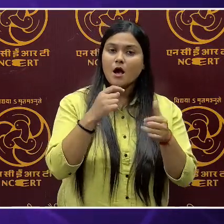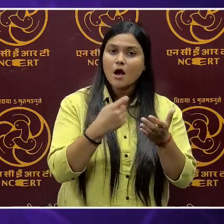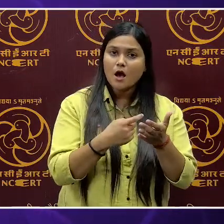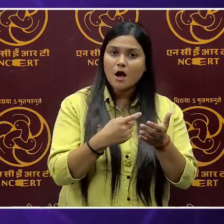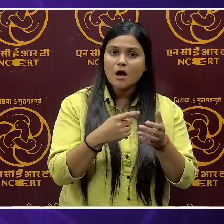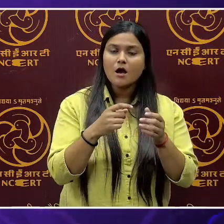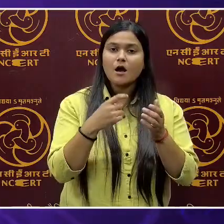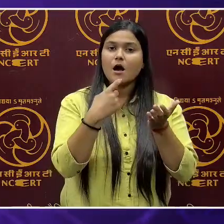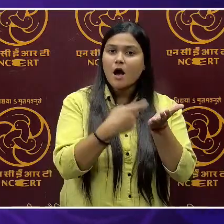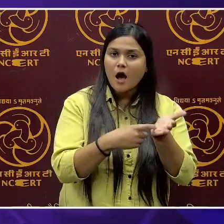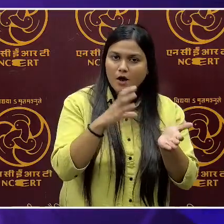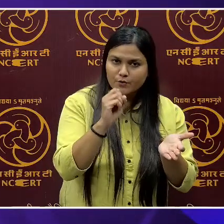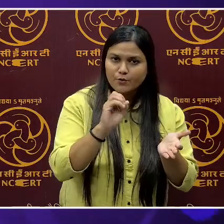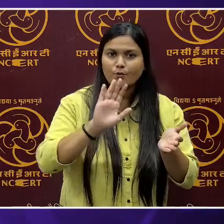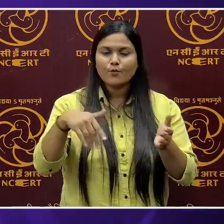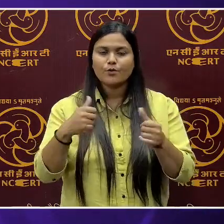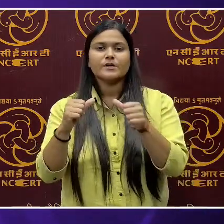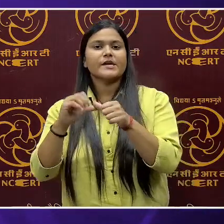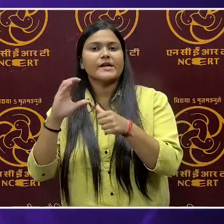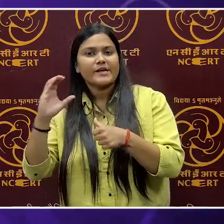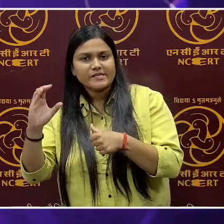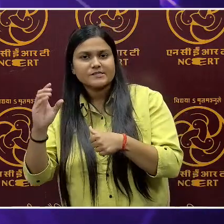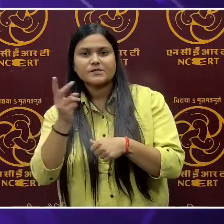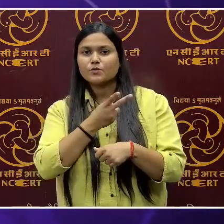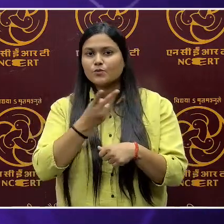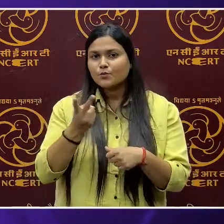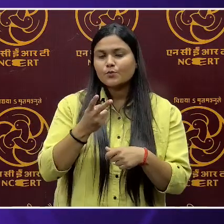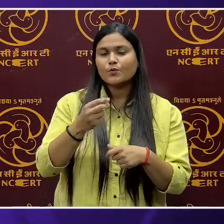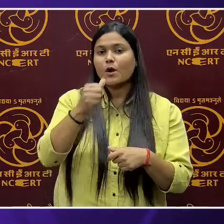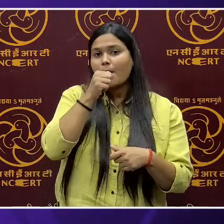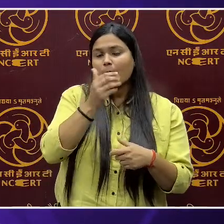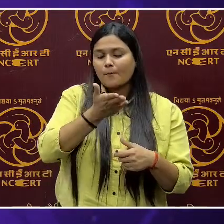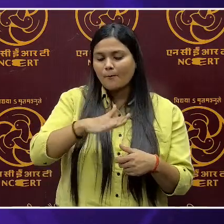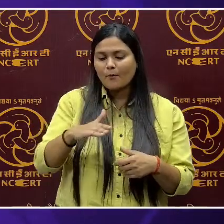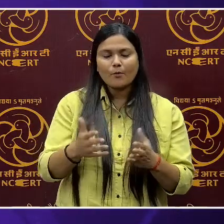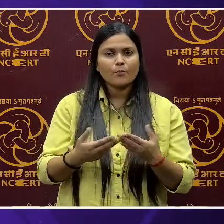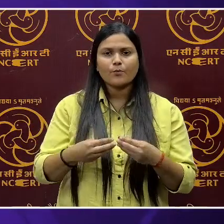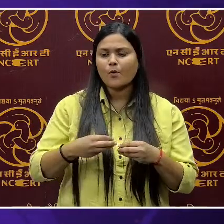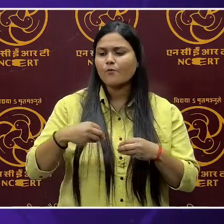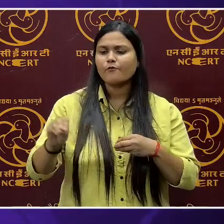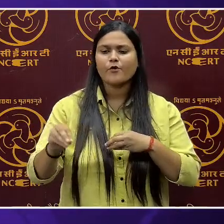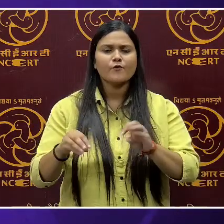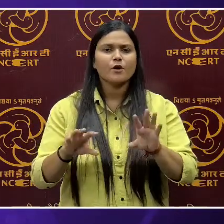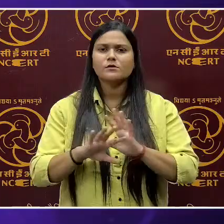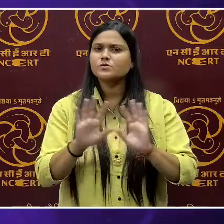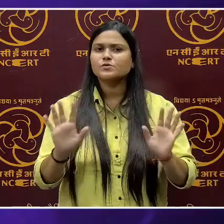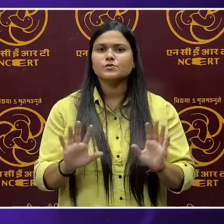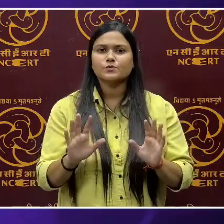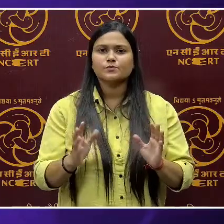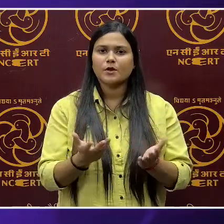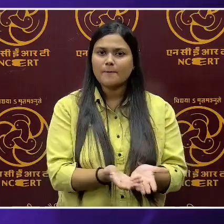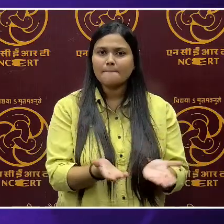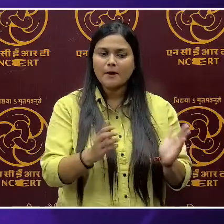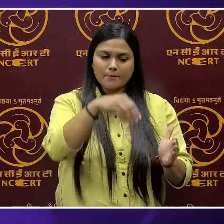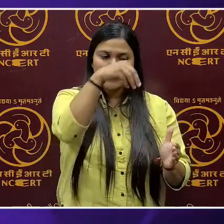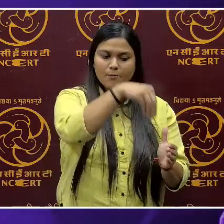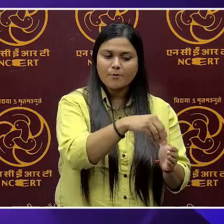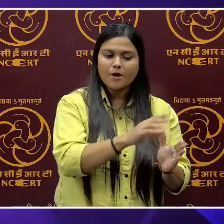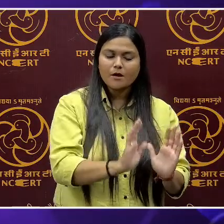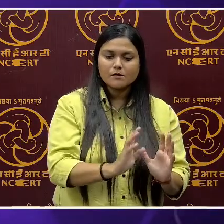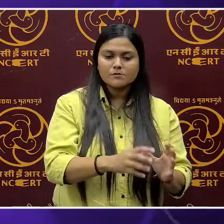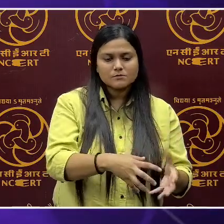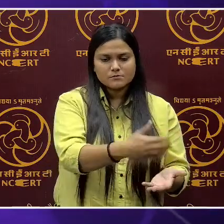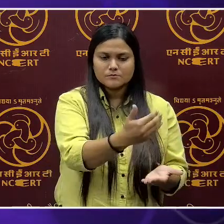So when you are cleaning water using an RO, a lot of water gets wasted. So always put a bucket there, and whatever water